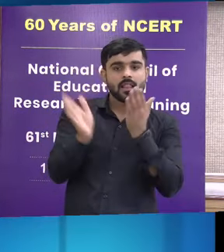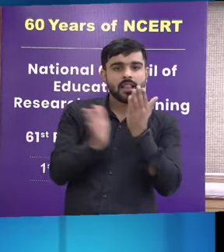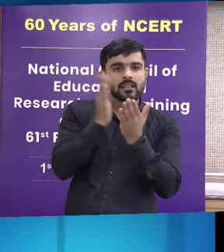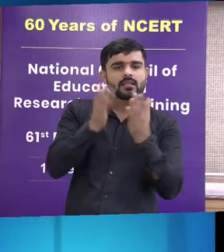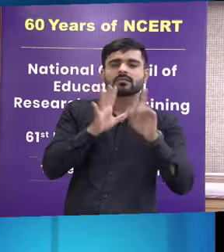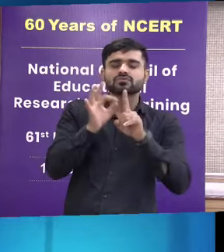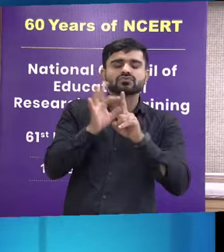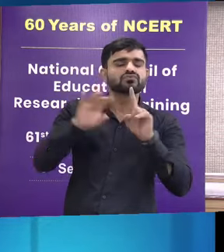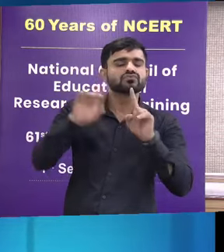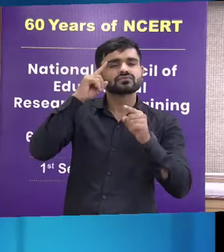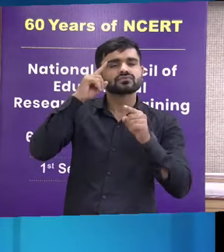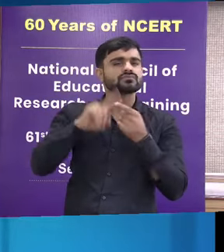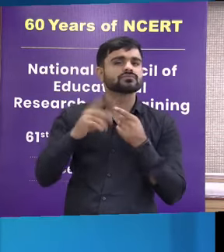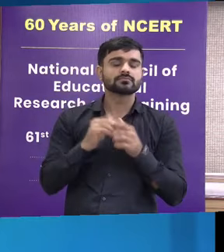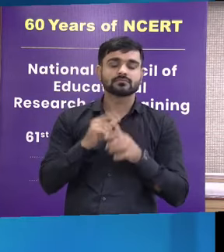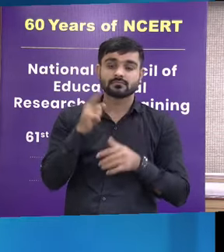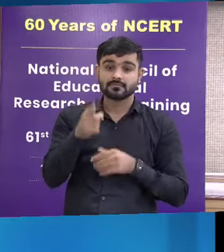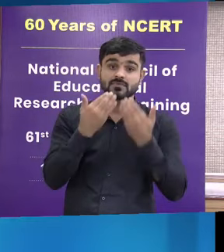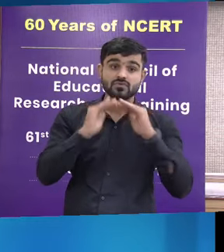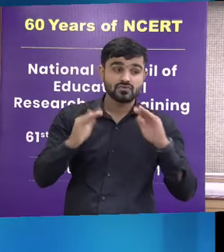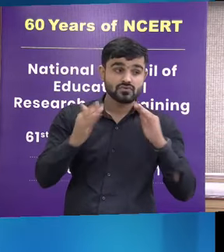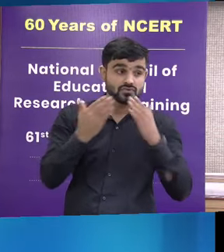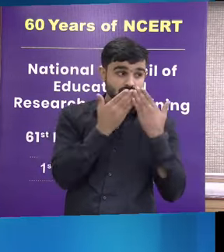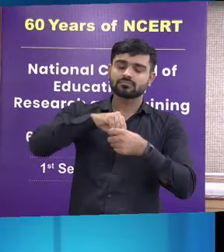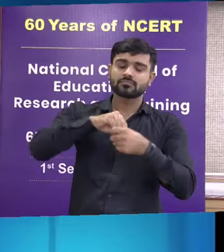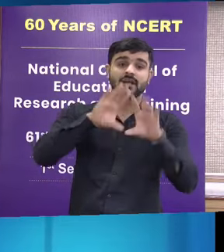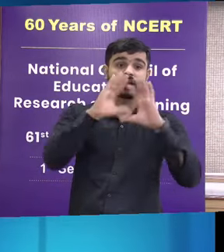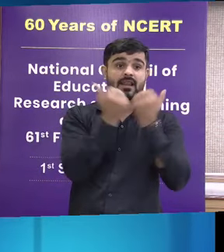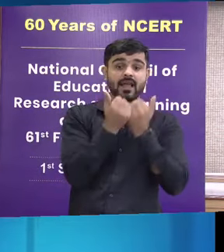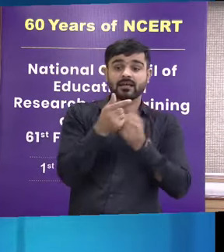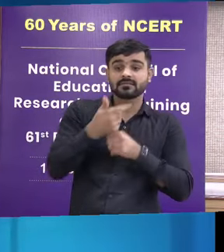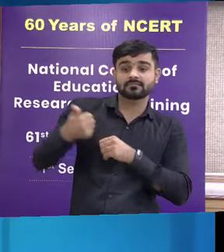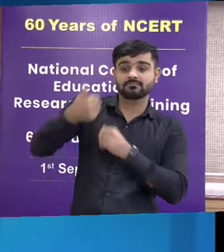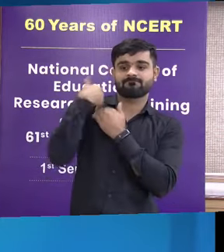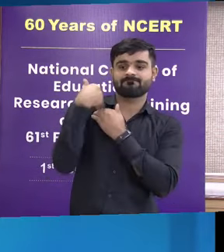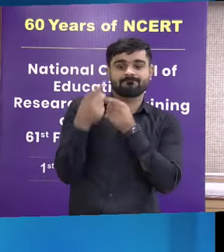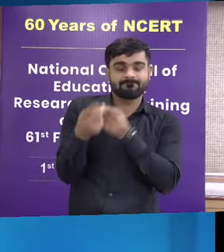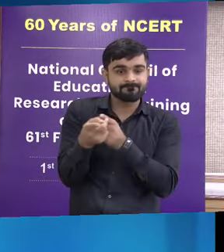doing, the school teachers